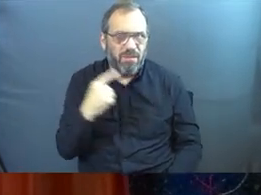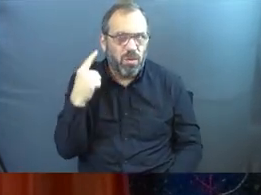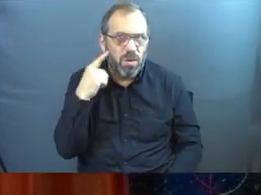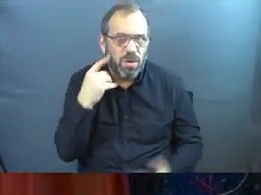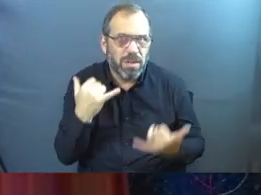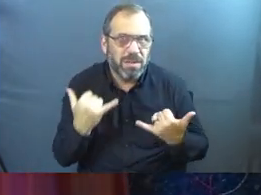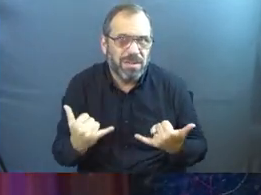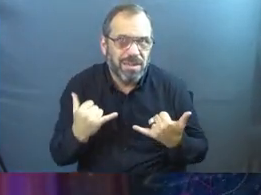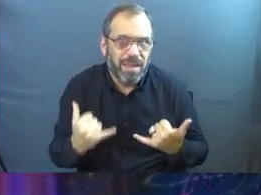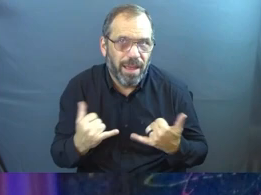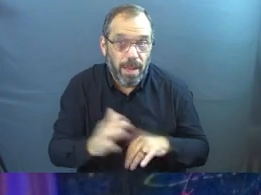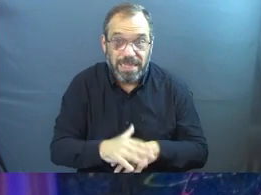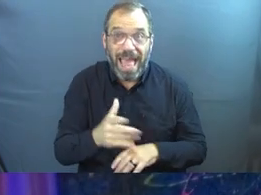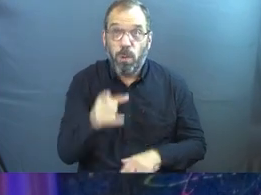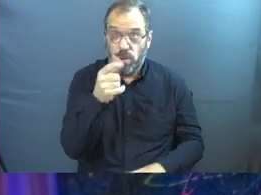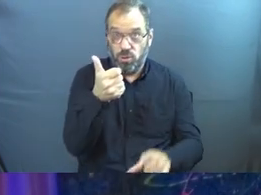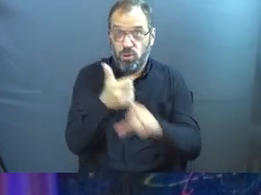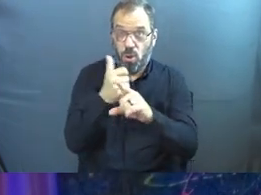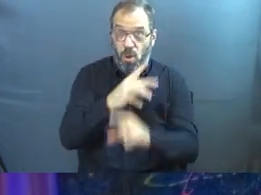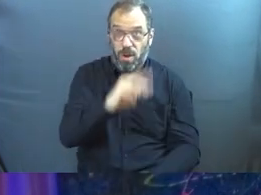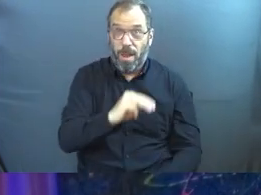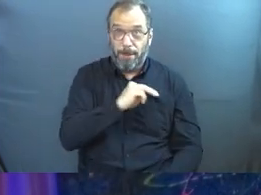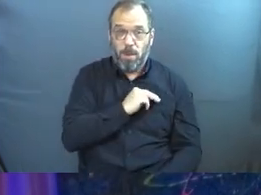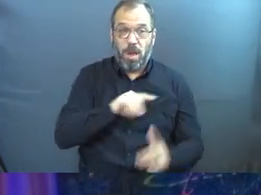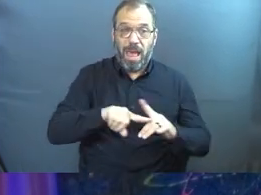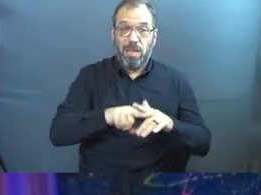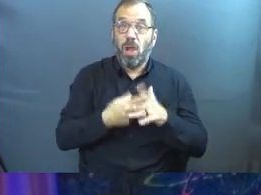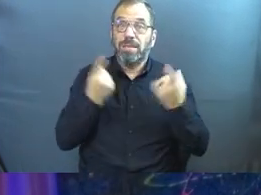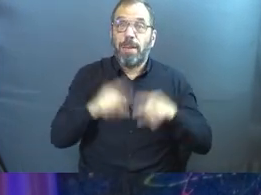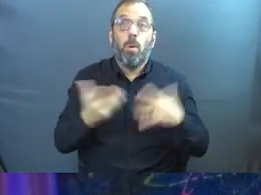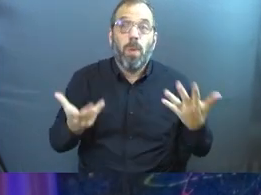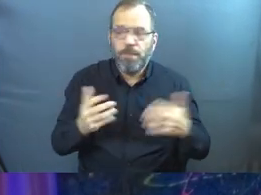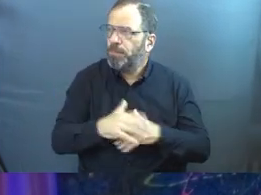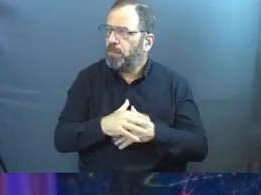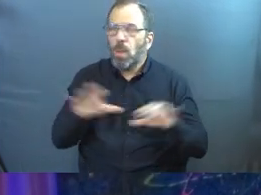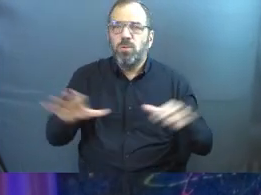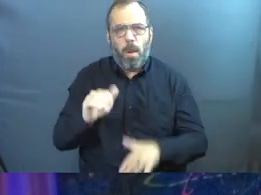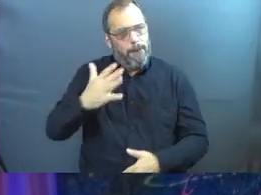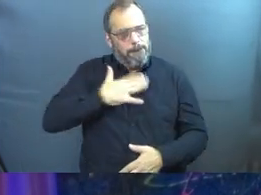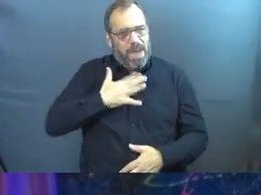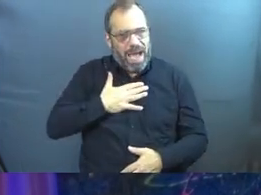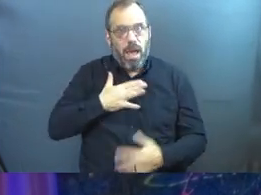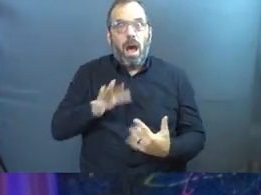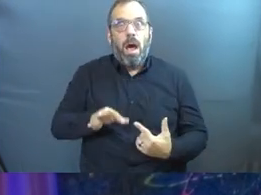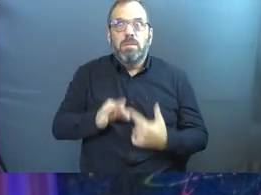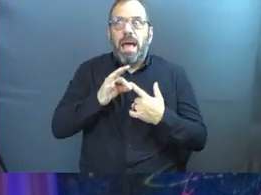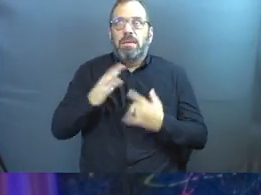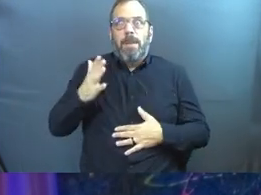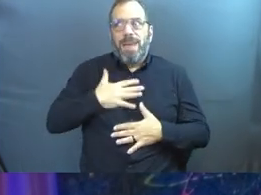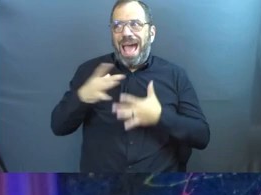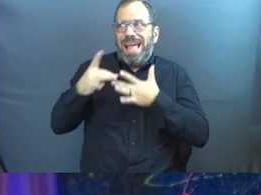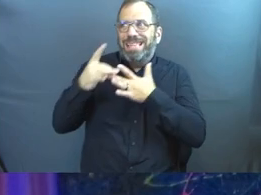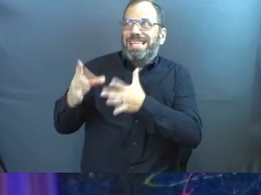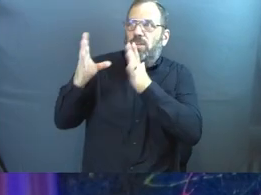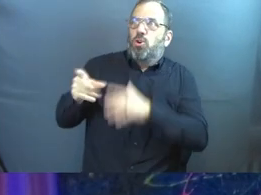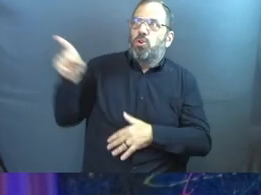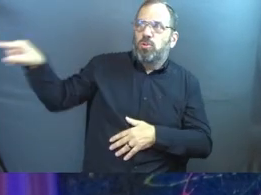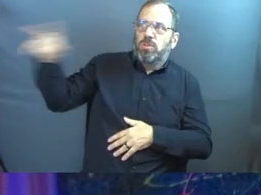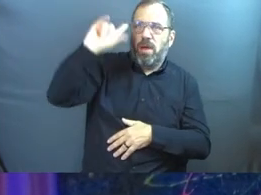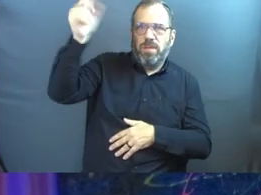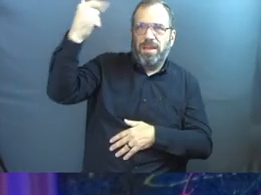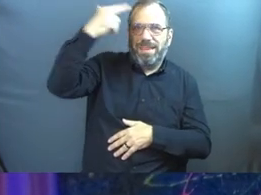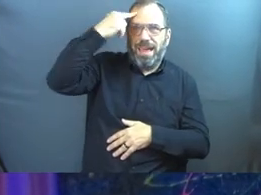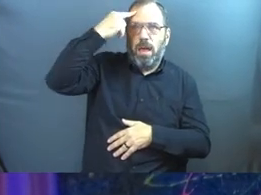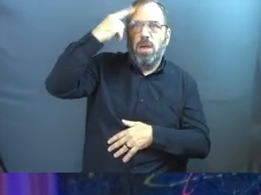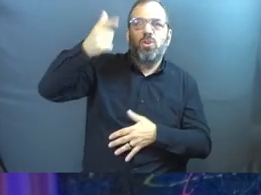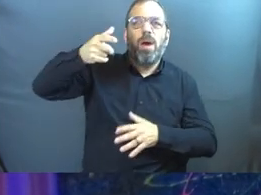And as soon as we've all got our own moral compass, what starts to happen? We do our own thing, and especially our leaders. All